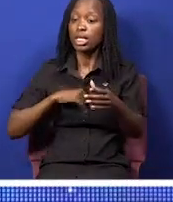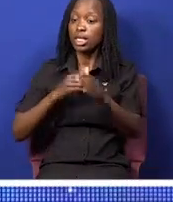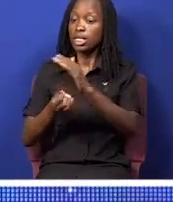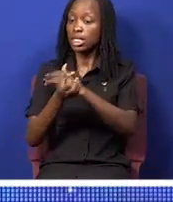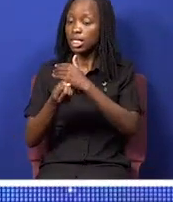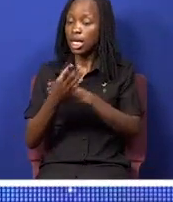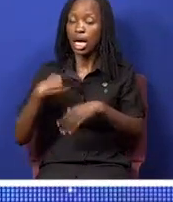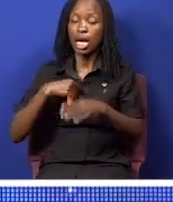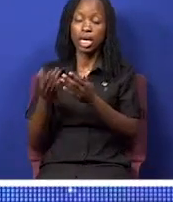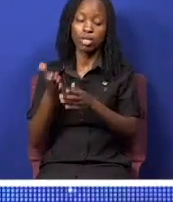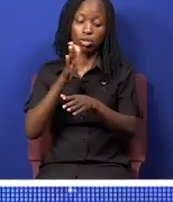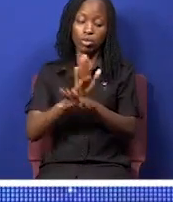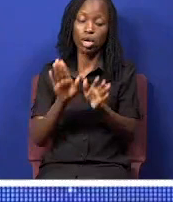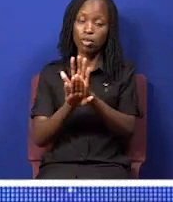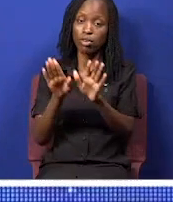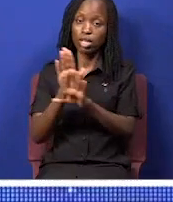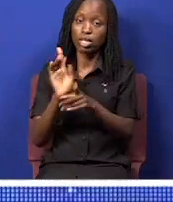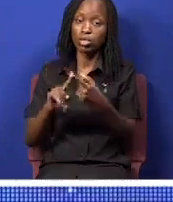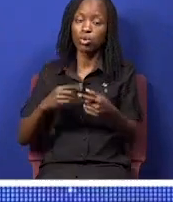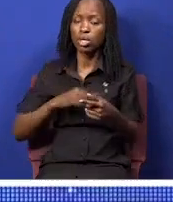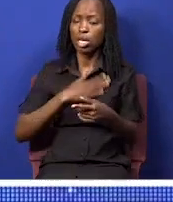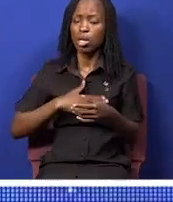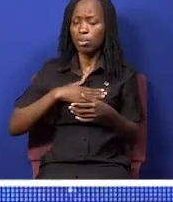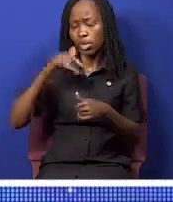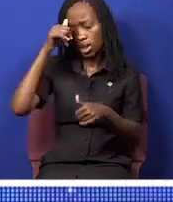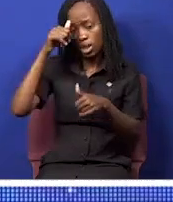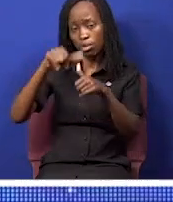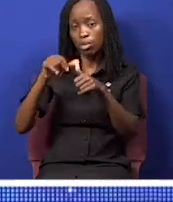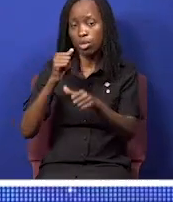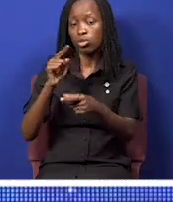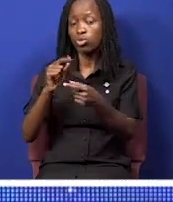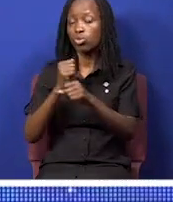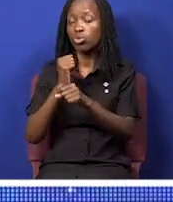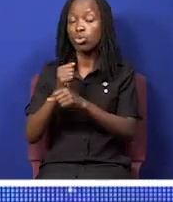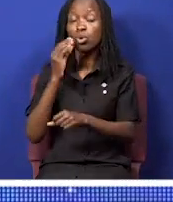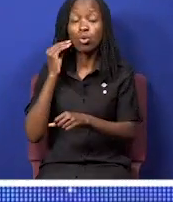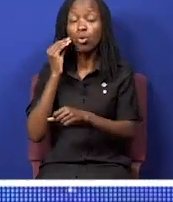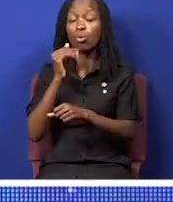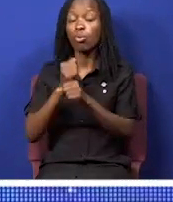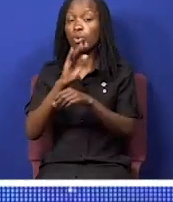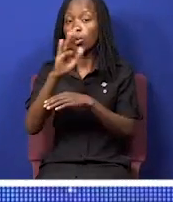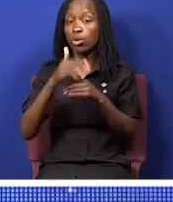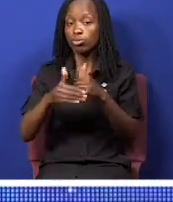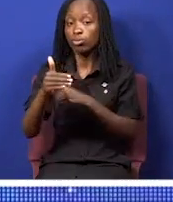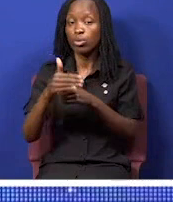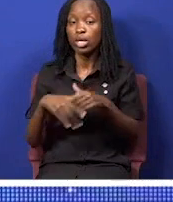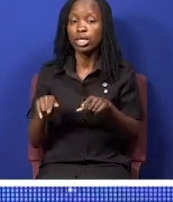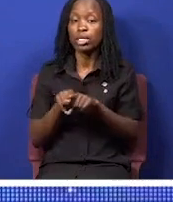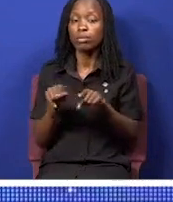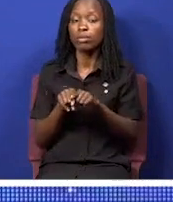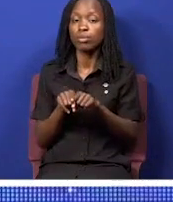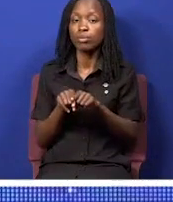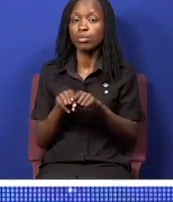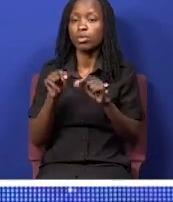and also to restore all things to us. Please remember to fill out your journal in the coming week ahead. And